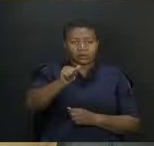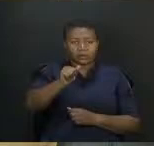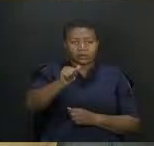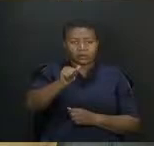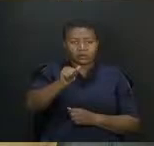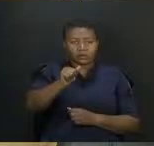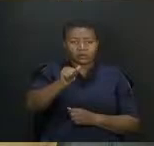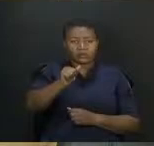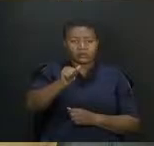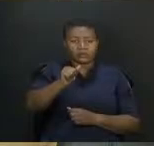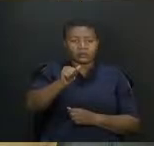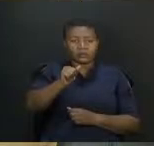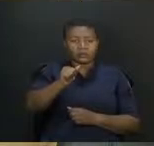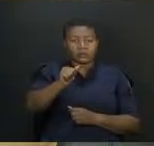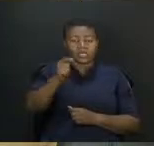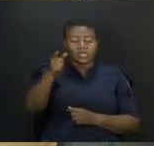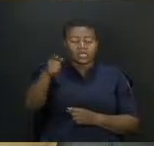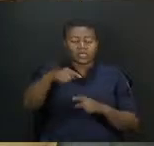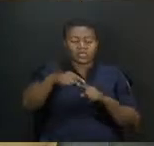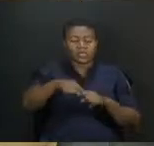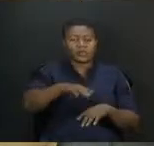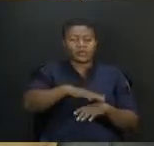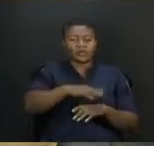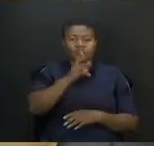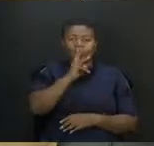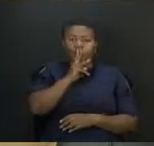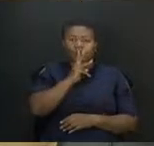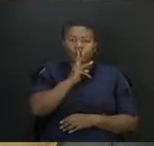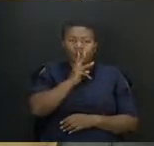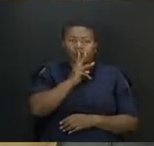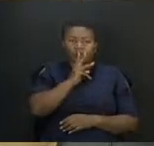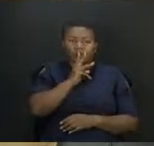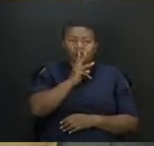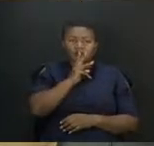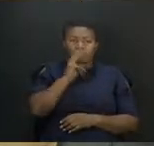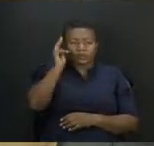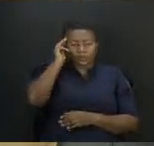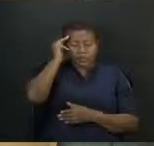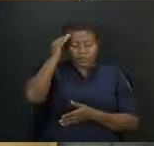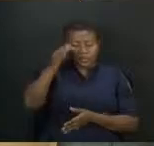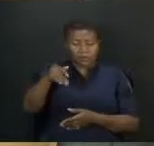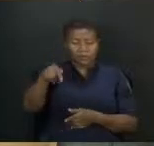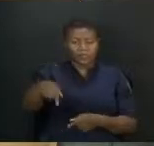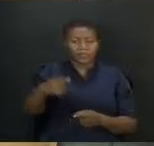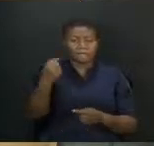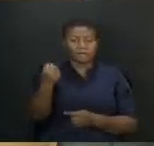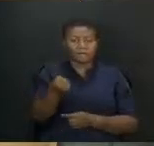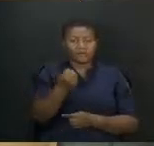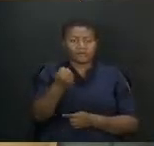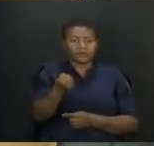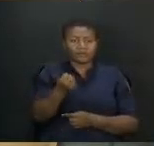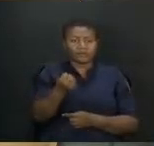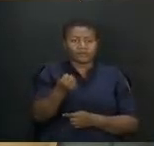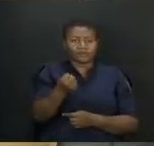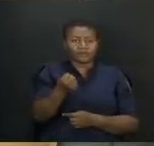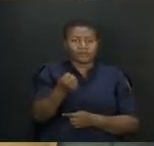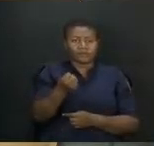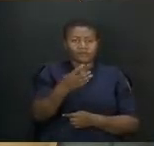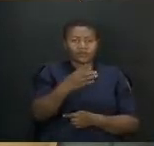is something that is fluid. The minister was here on Tuesday. Yes, things probably have